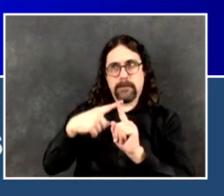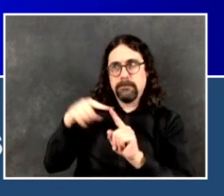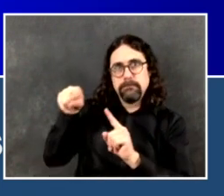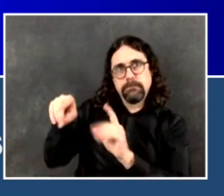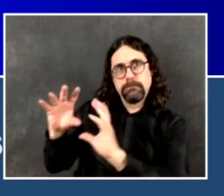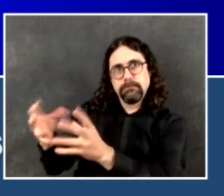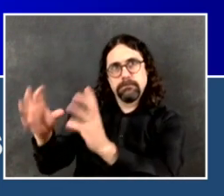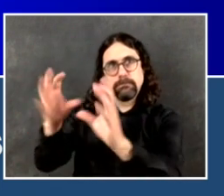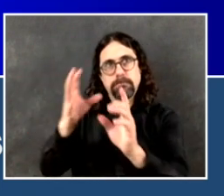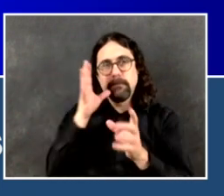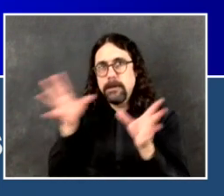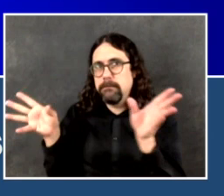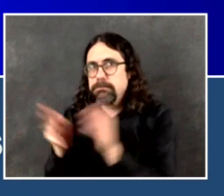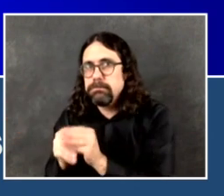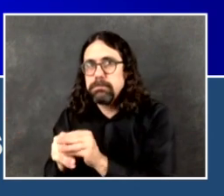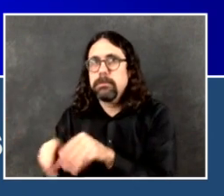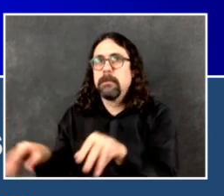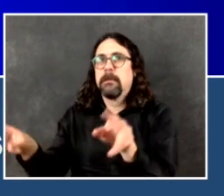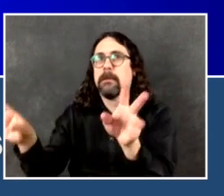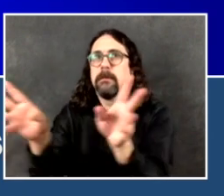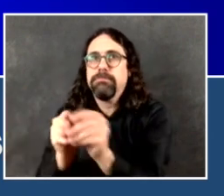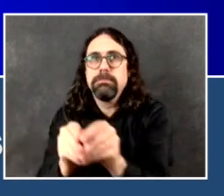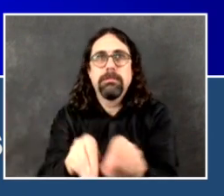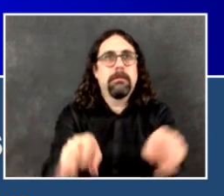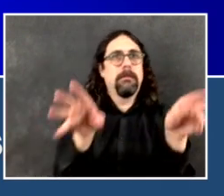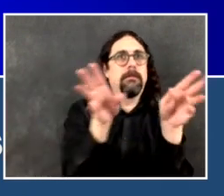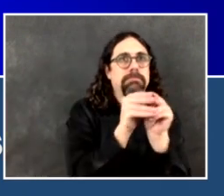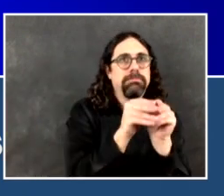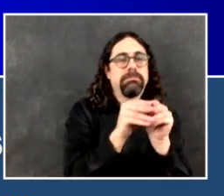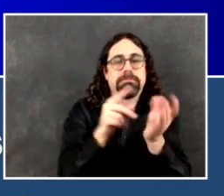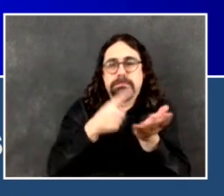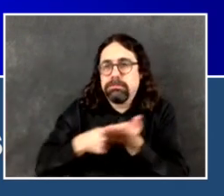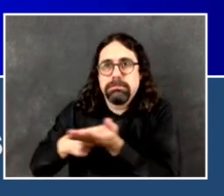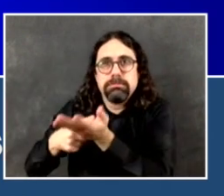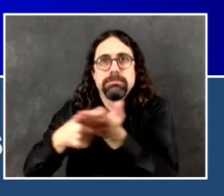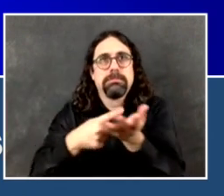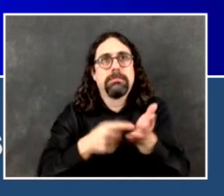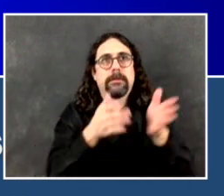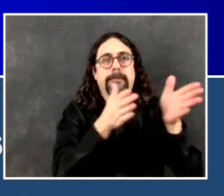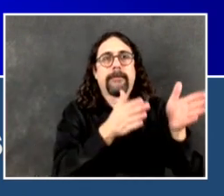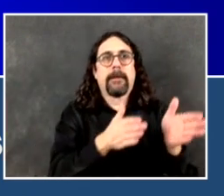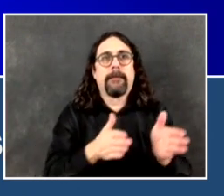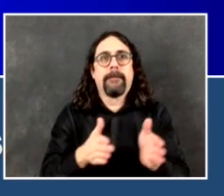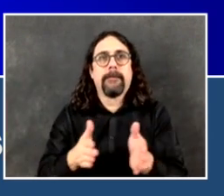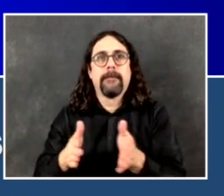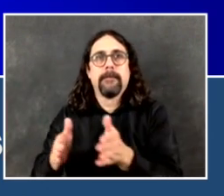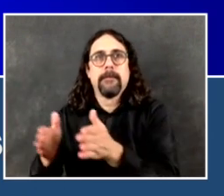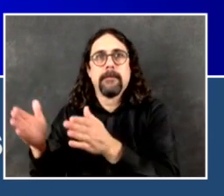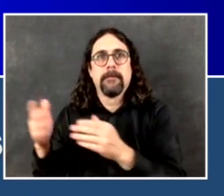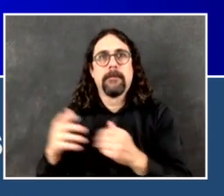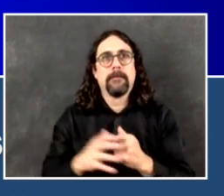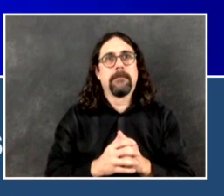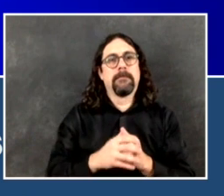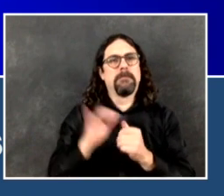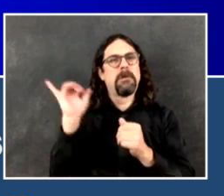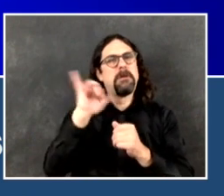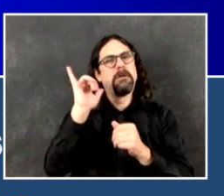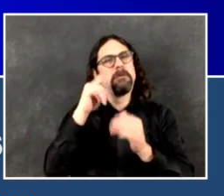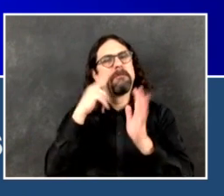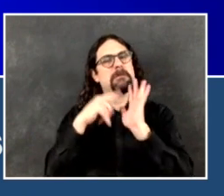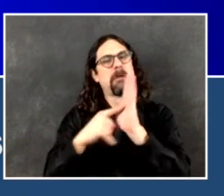own council. We'll have larger businesses in their own council. They have different needs. We want to account for both. We need both to come back